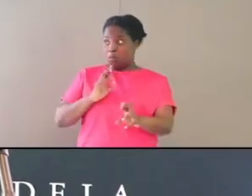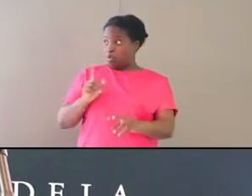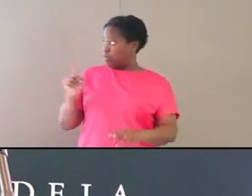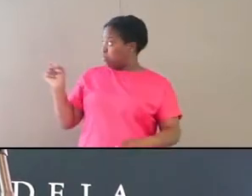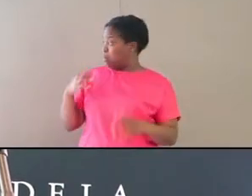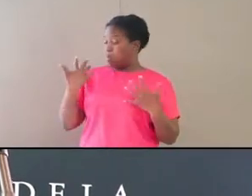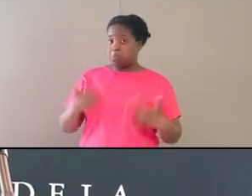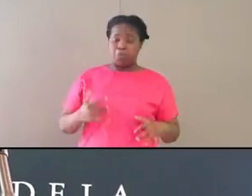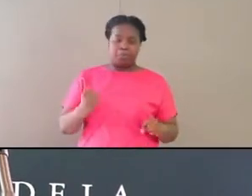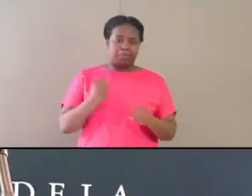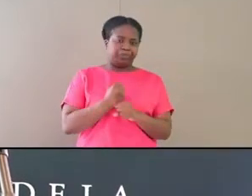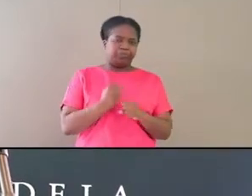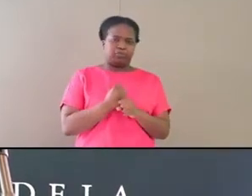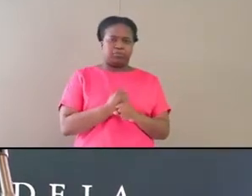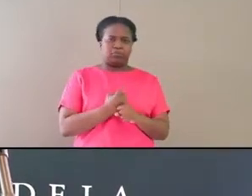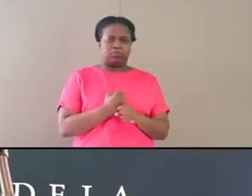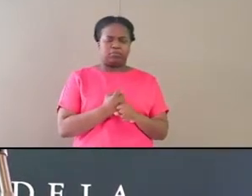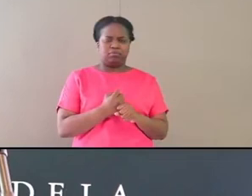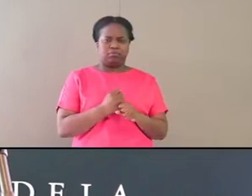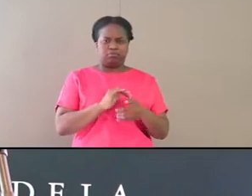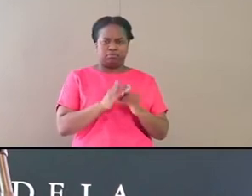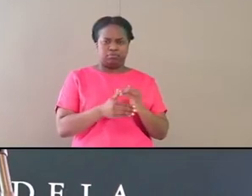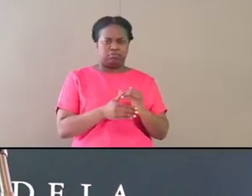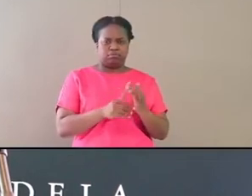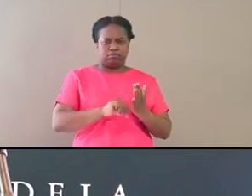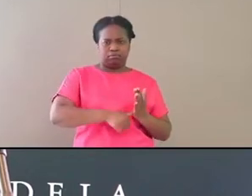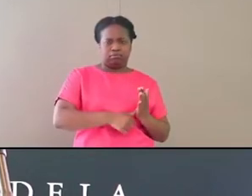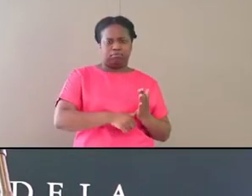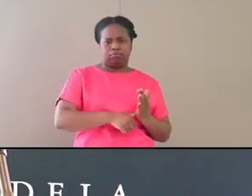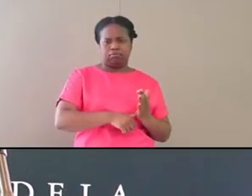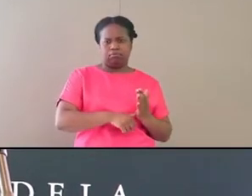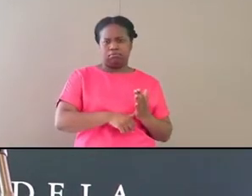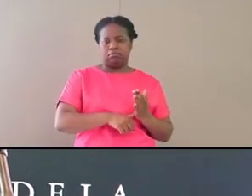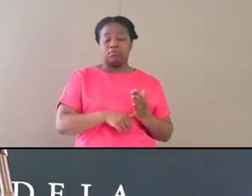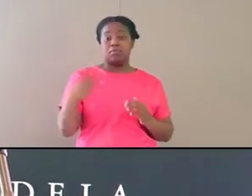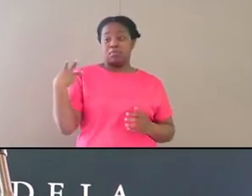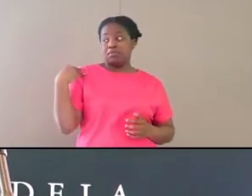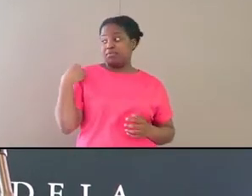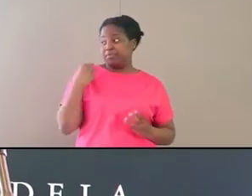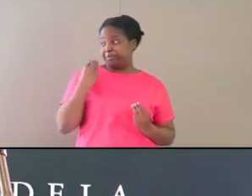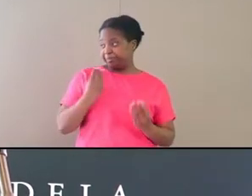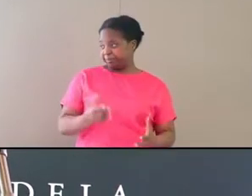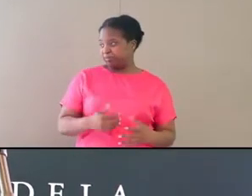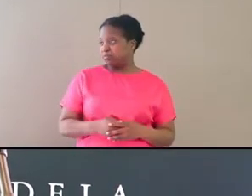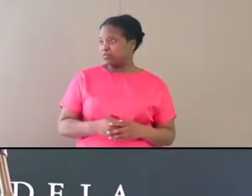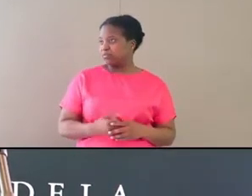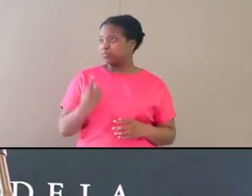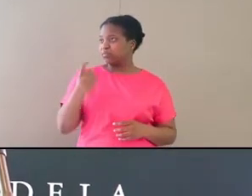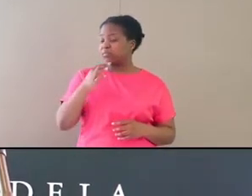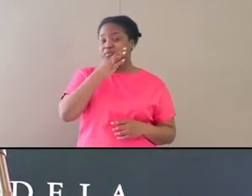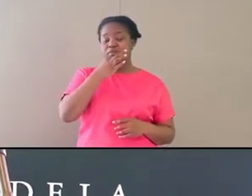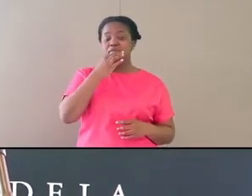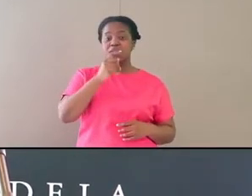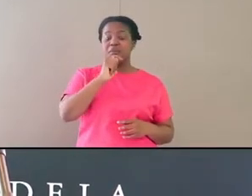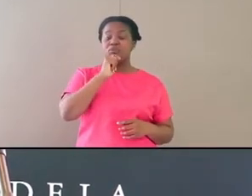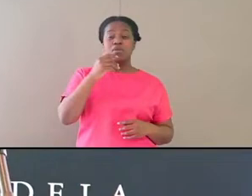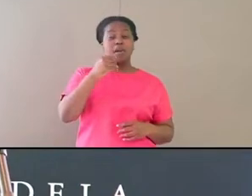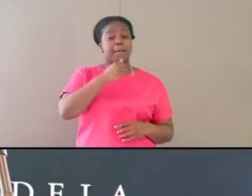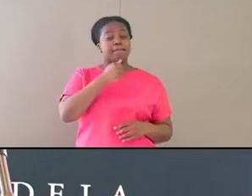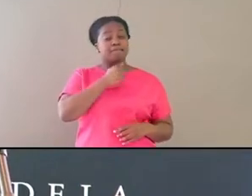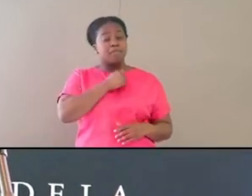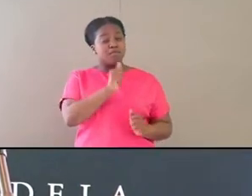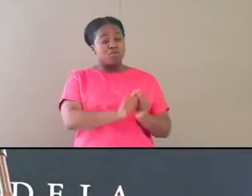significant pieces of work on social protection in this country. And, Minister, let me say to you, one of them said to me this morning, my brother,